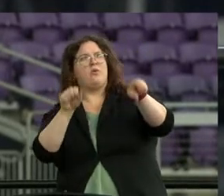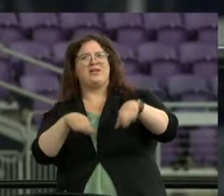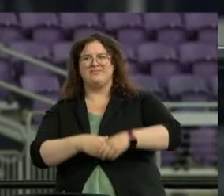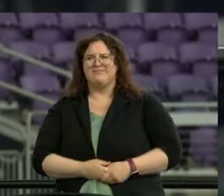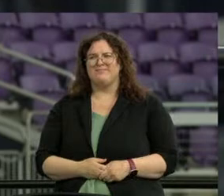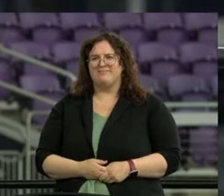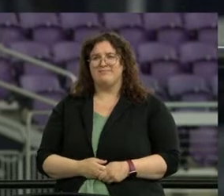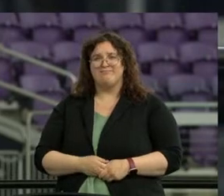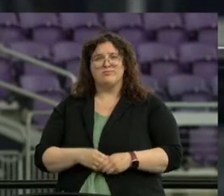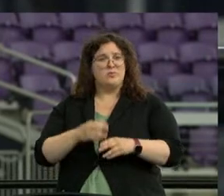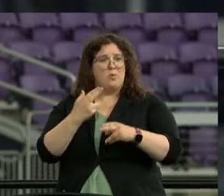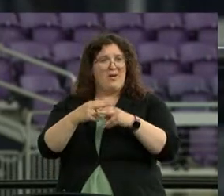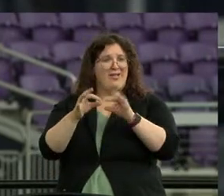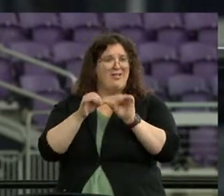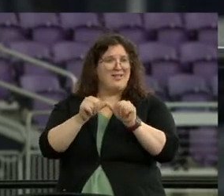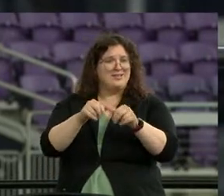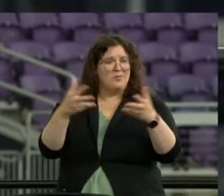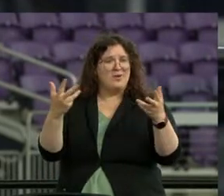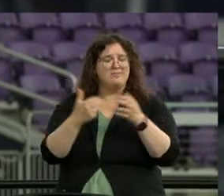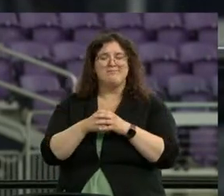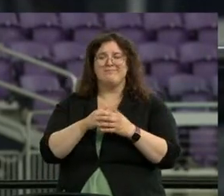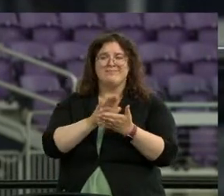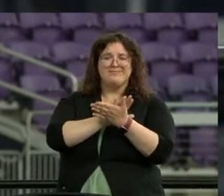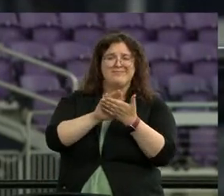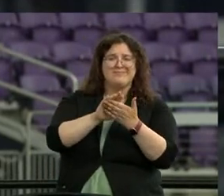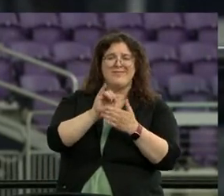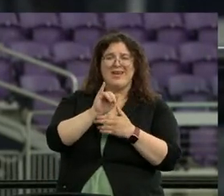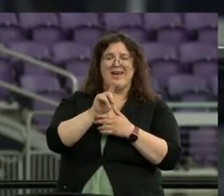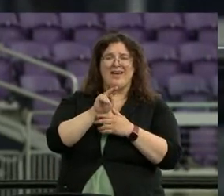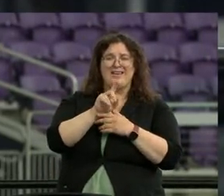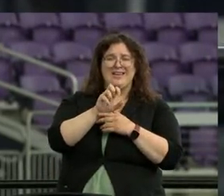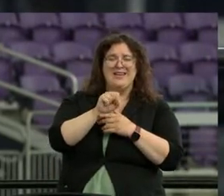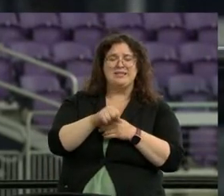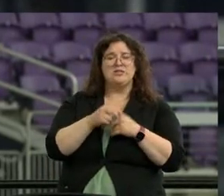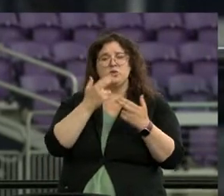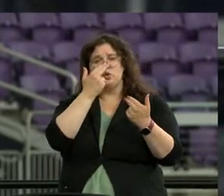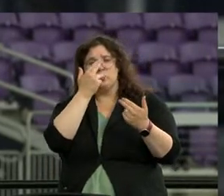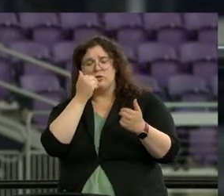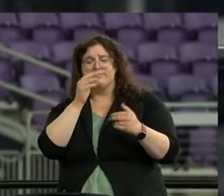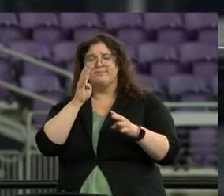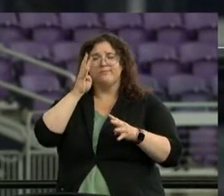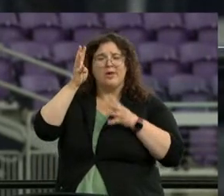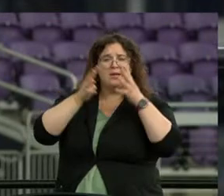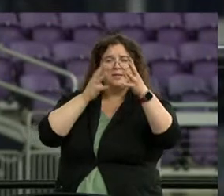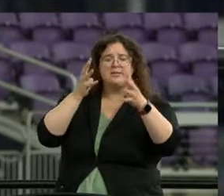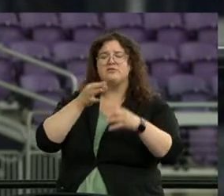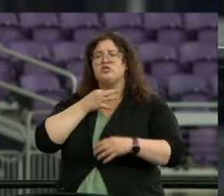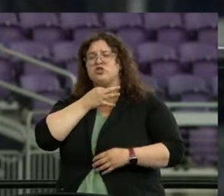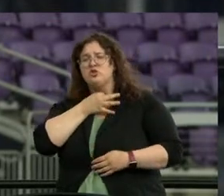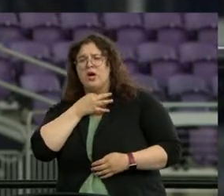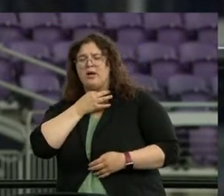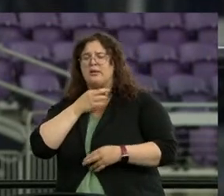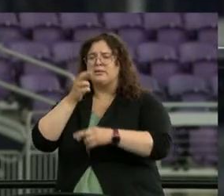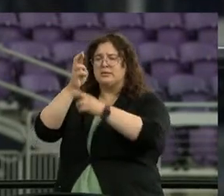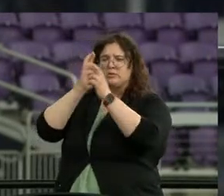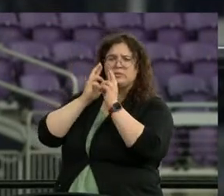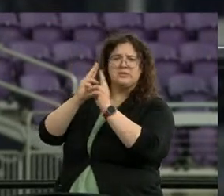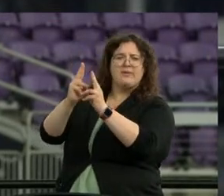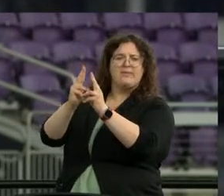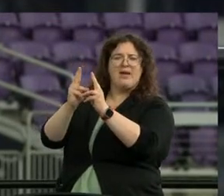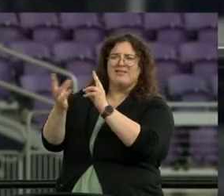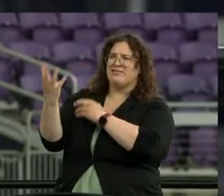one of kindness, humor, creativity, curiosity, respect,